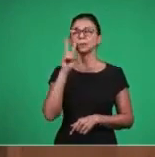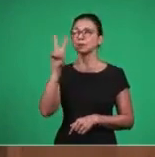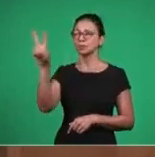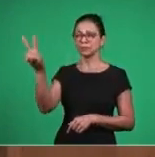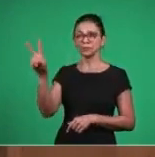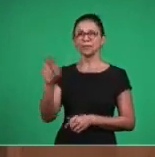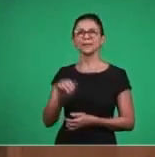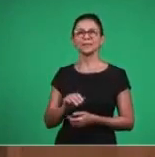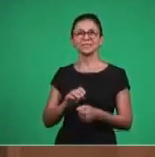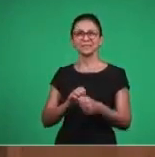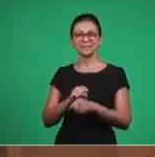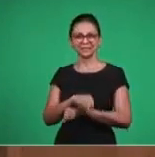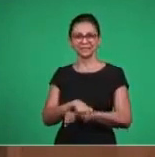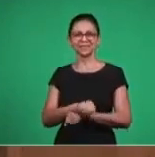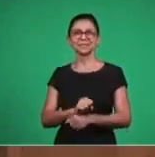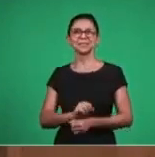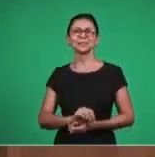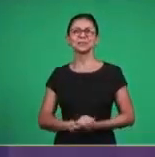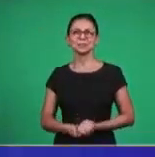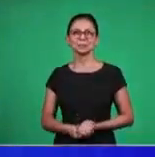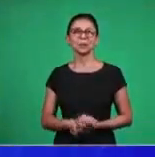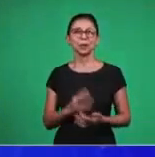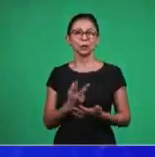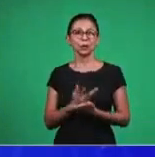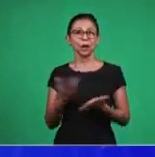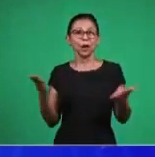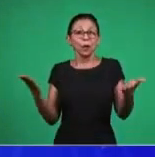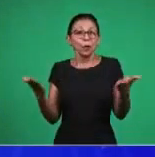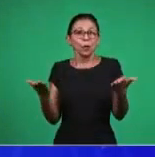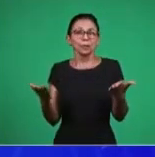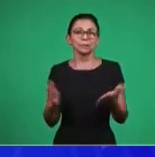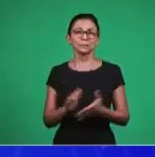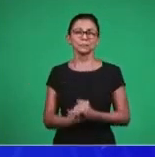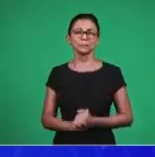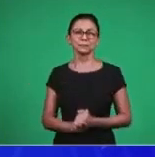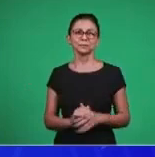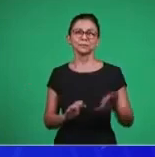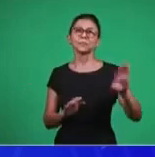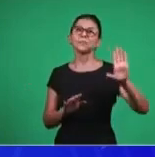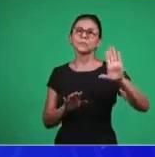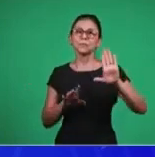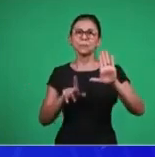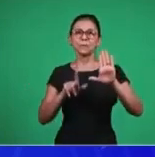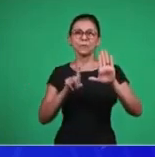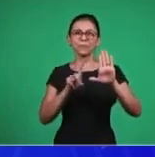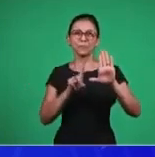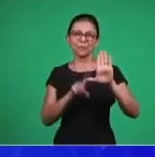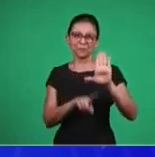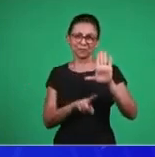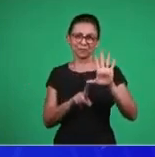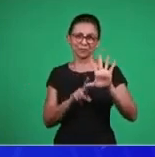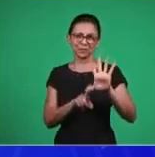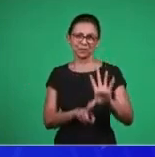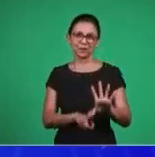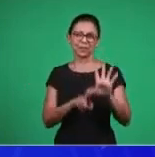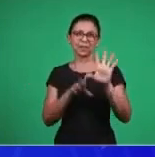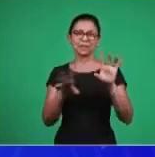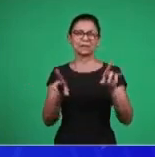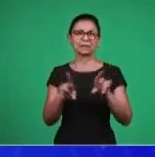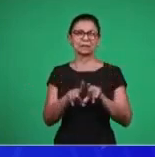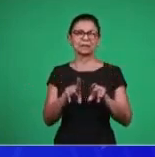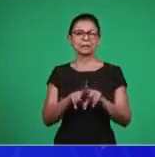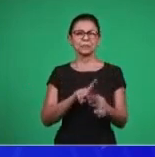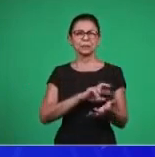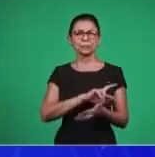here on the images, the seminar that is taking place there in Angola. And also we have this message from